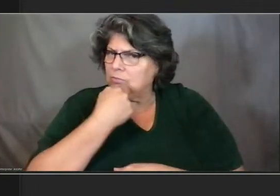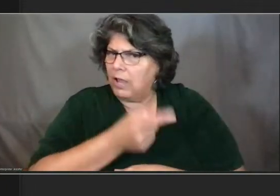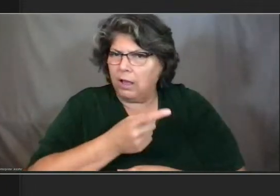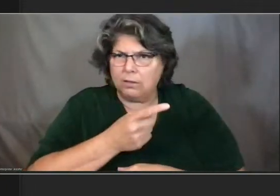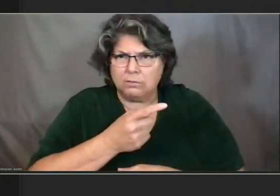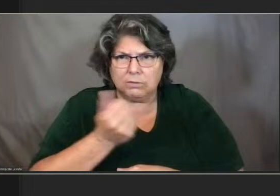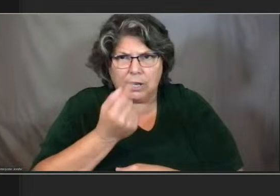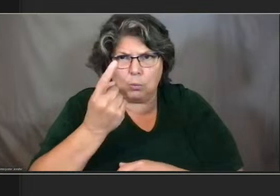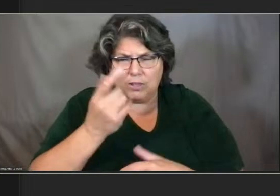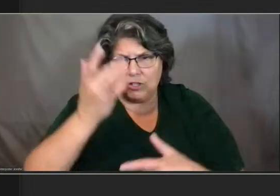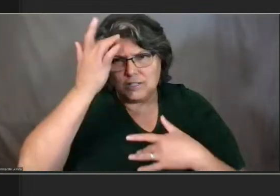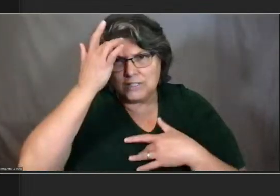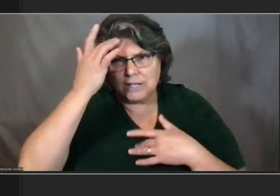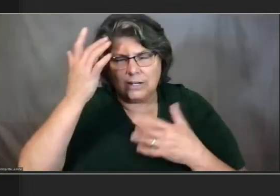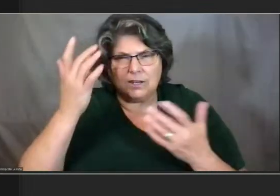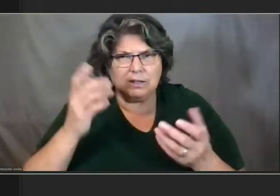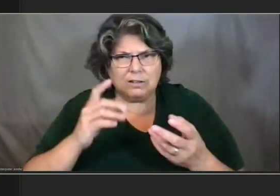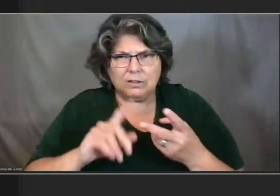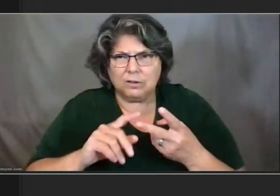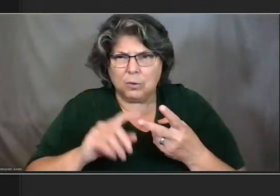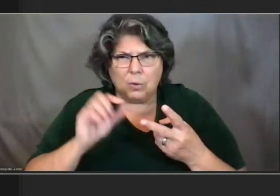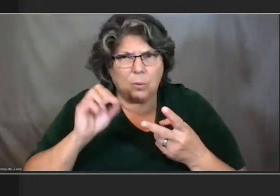is there just a shortage of,